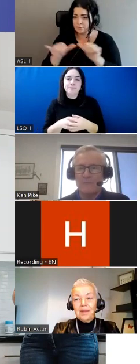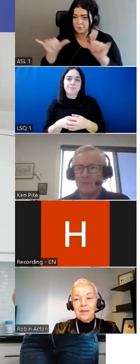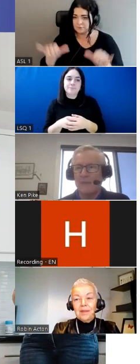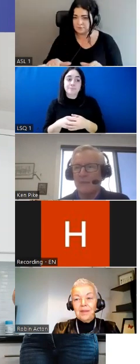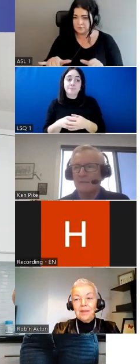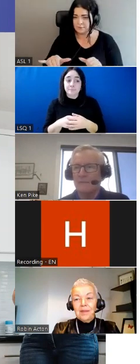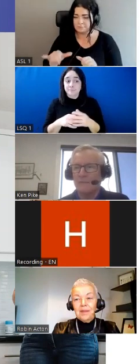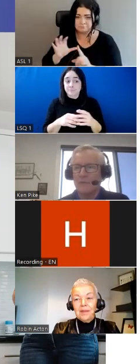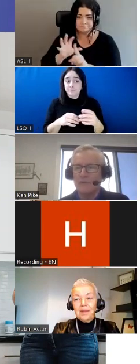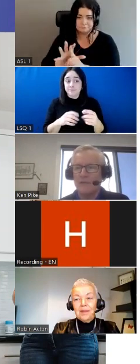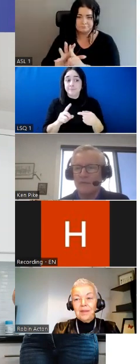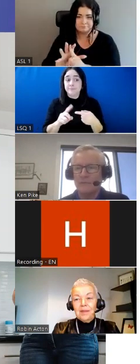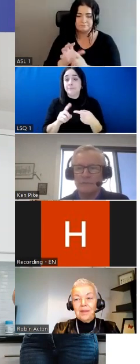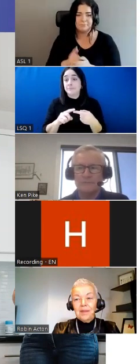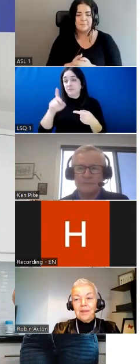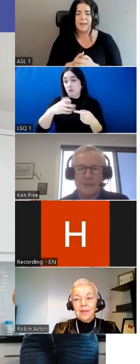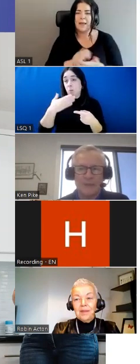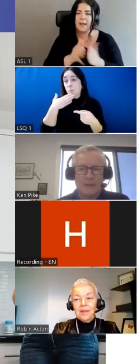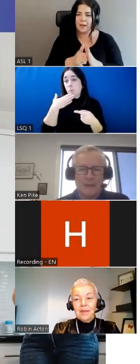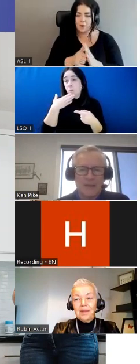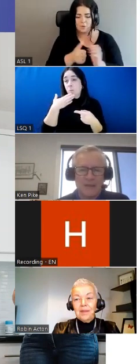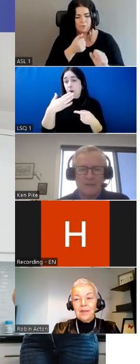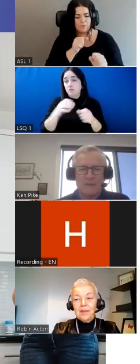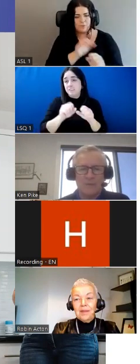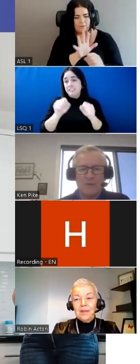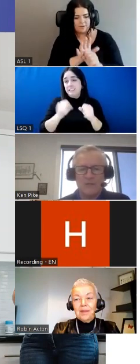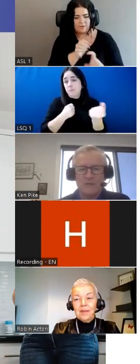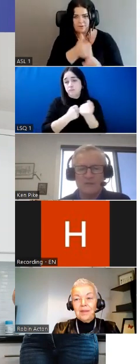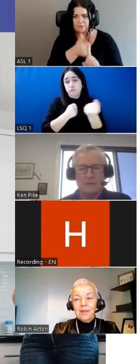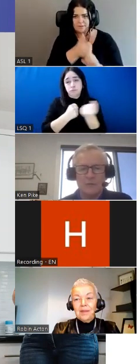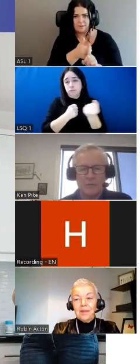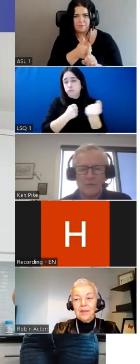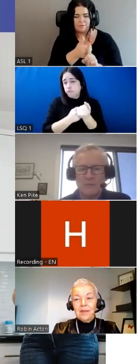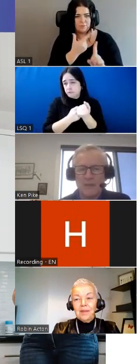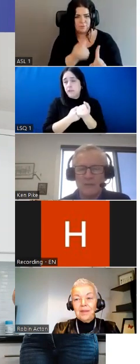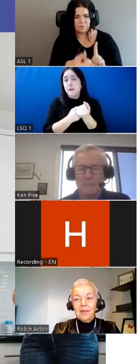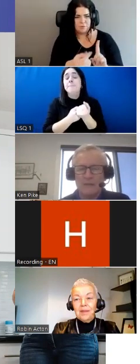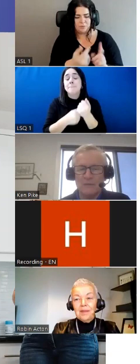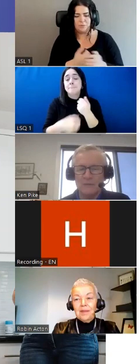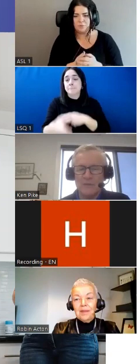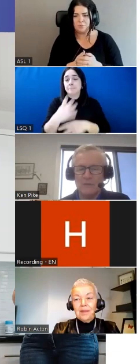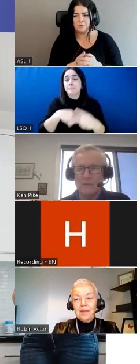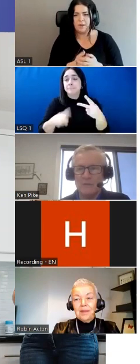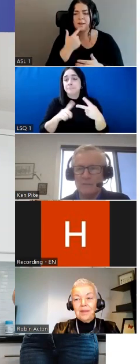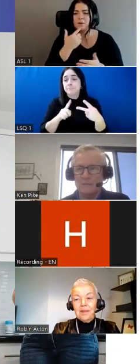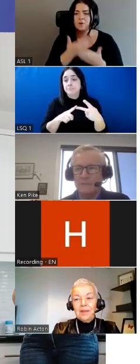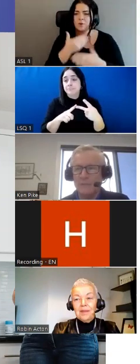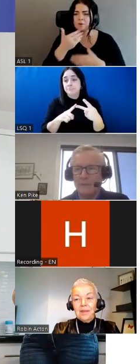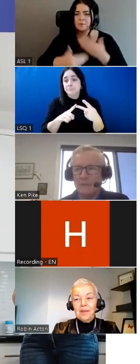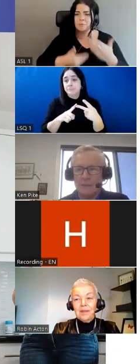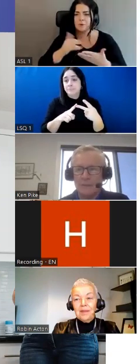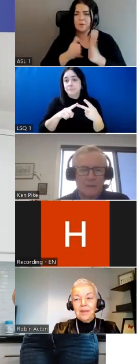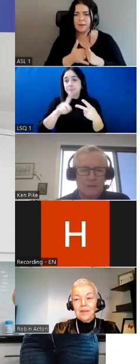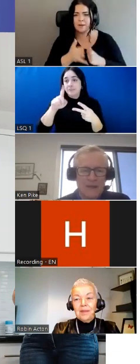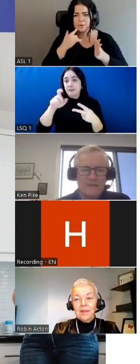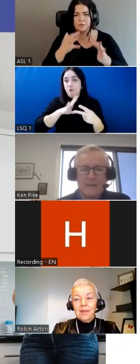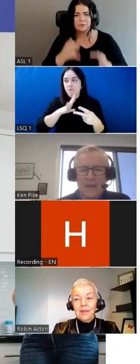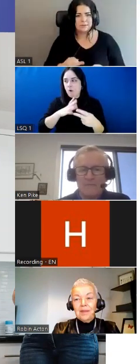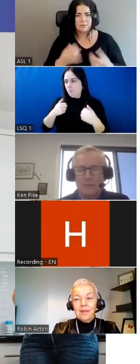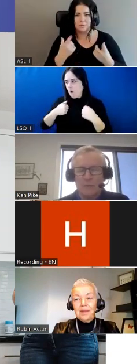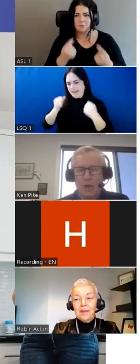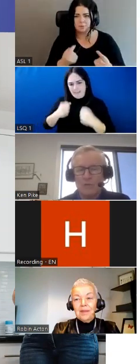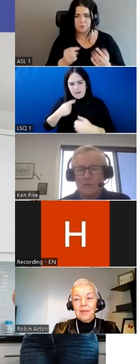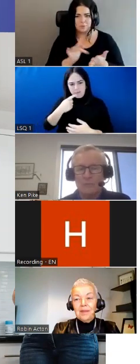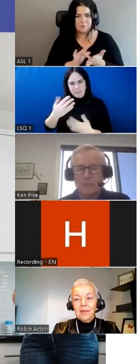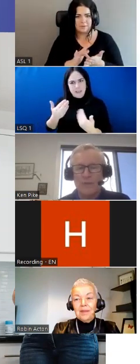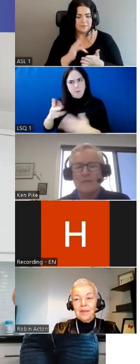about advocating for yourself, and having a process you use to make medical decisions. Lastly,